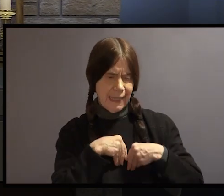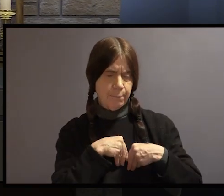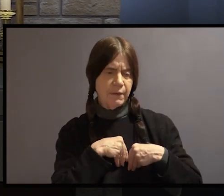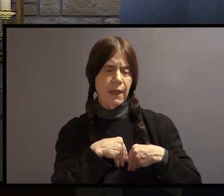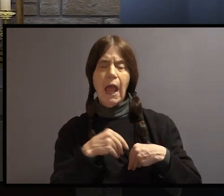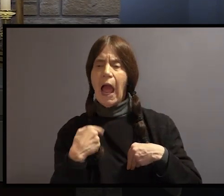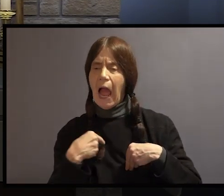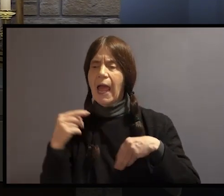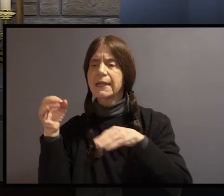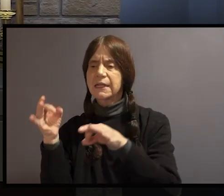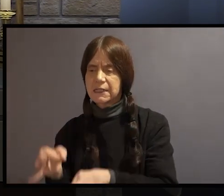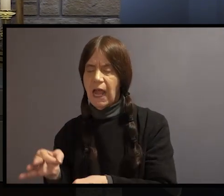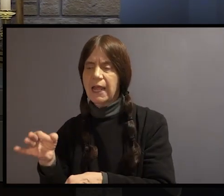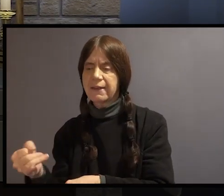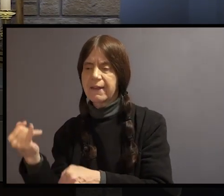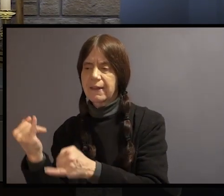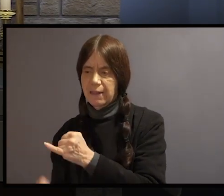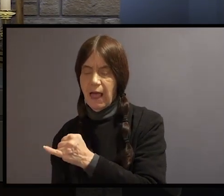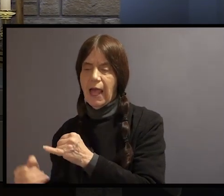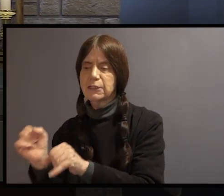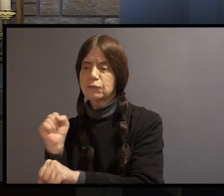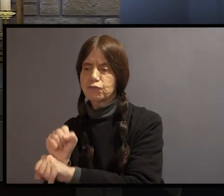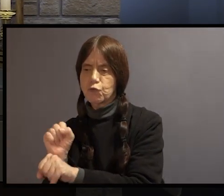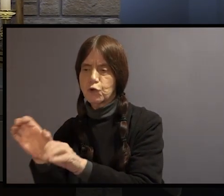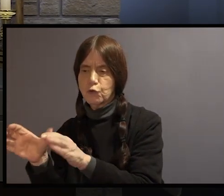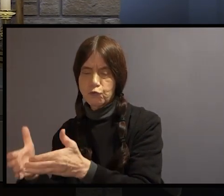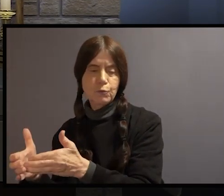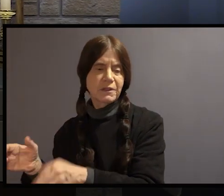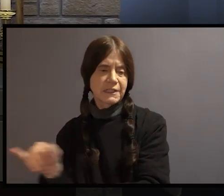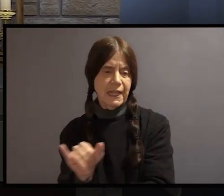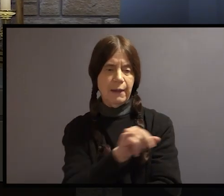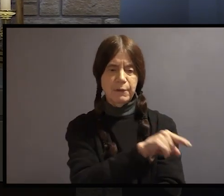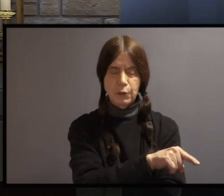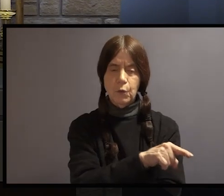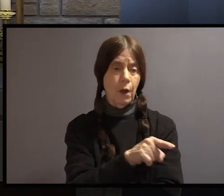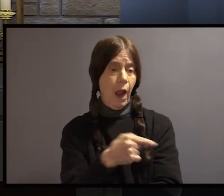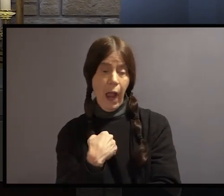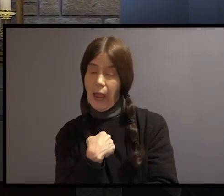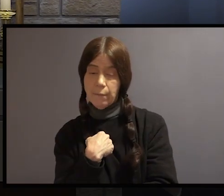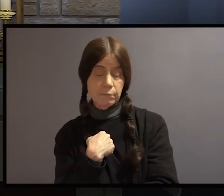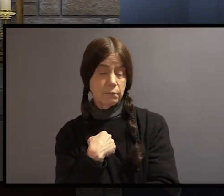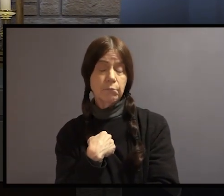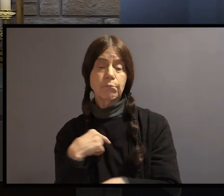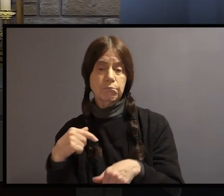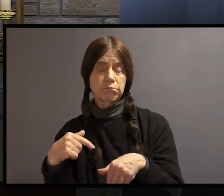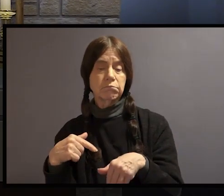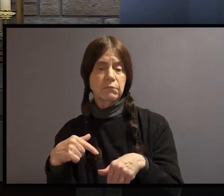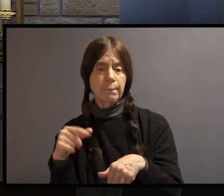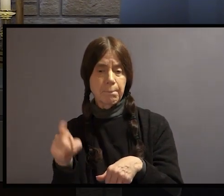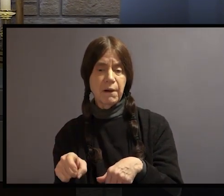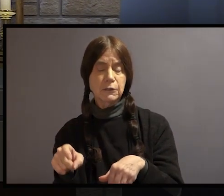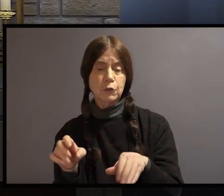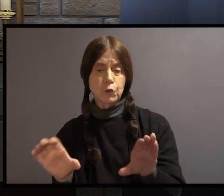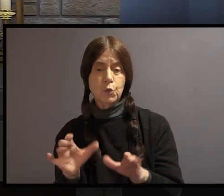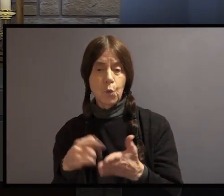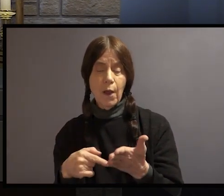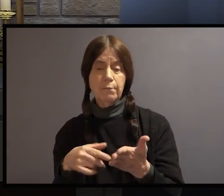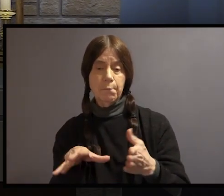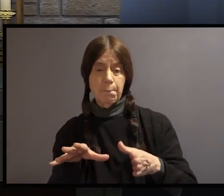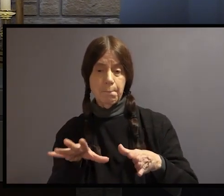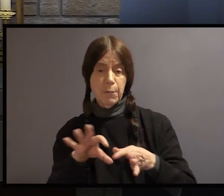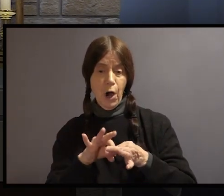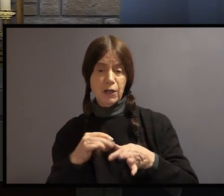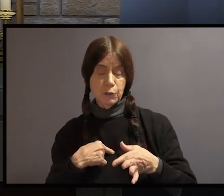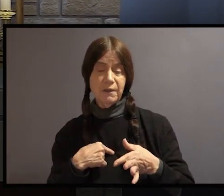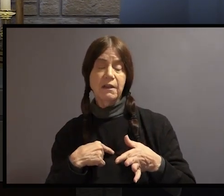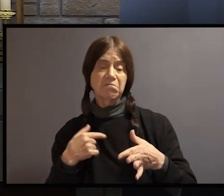I choose to give to this last worker as I give to you. Am I not allowed to do what I choose with what belongs to me?